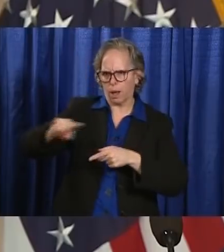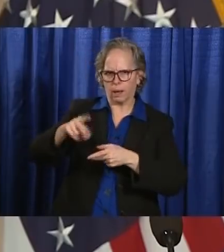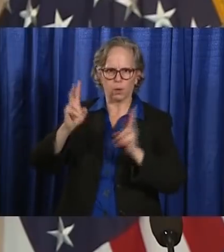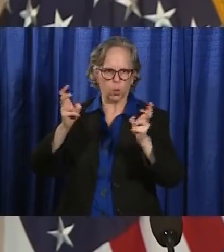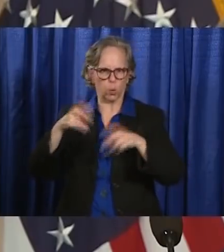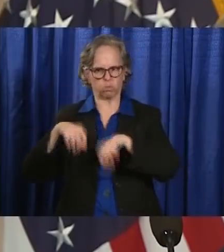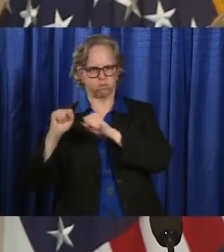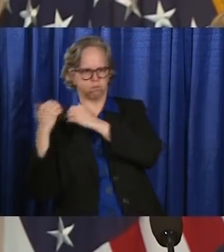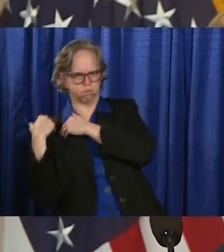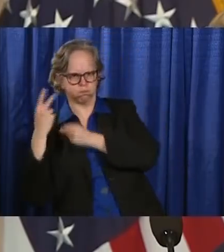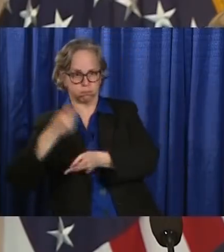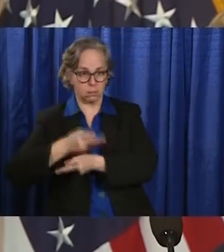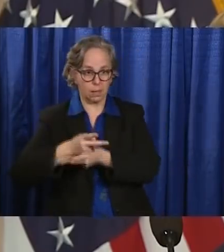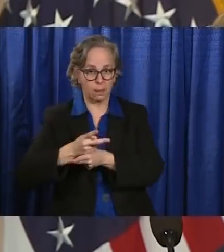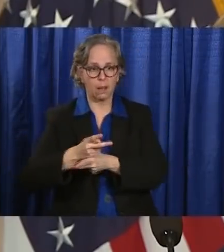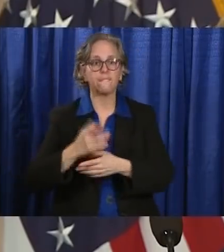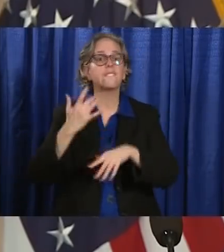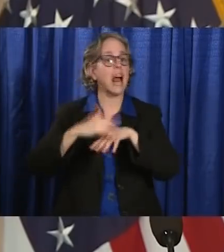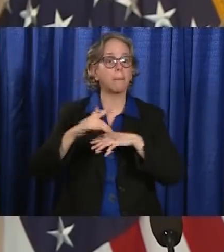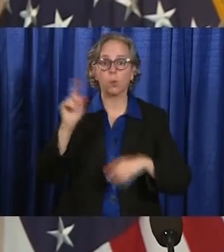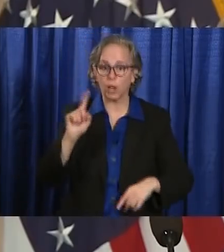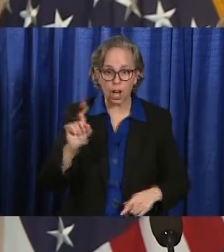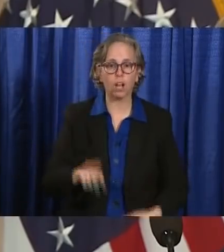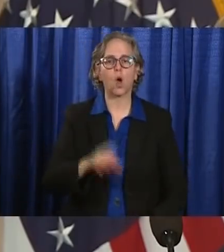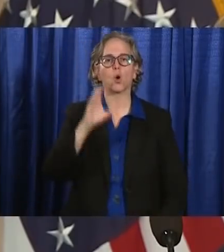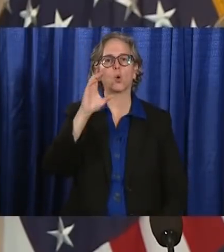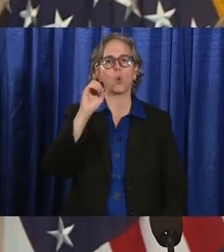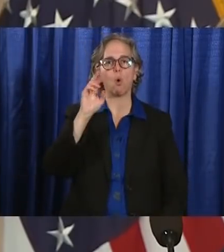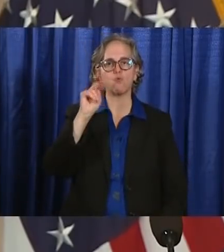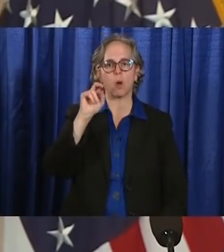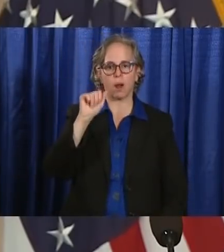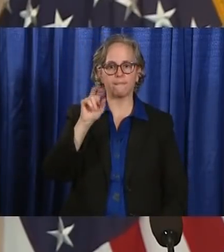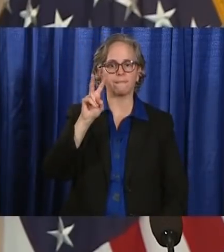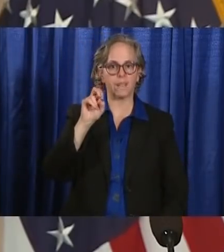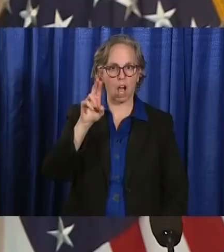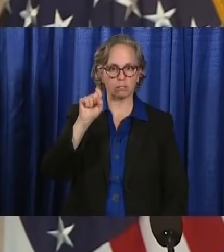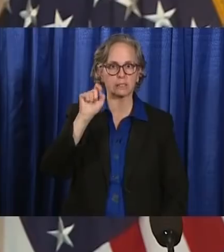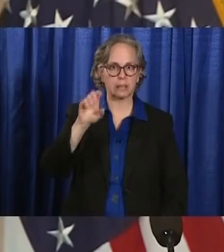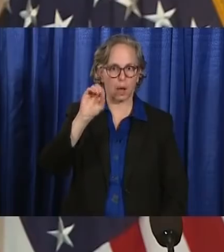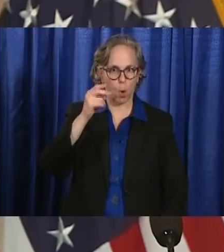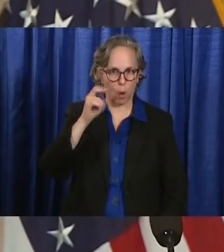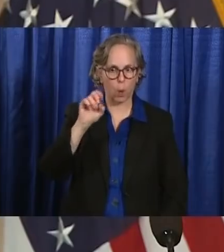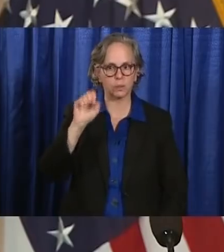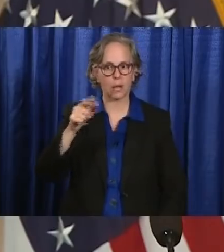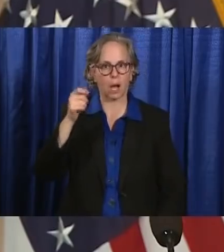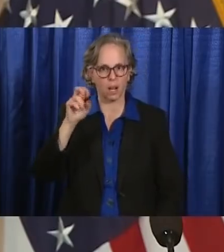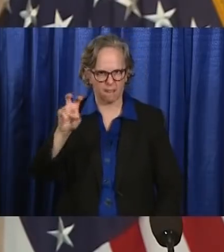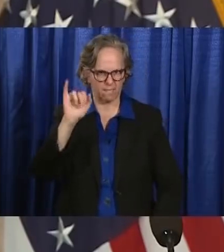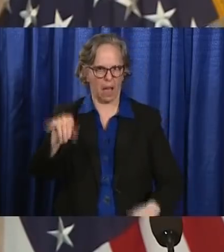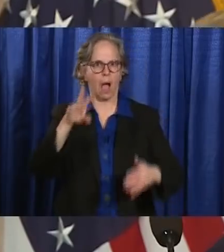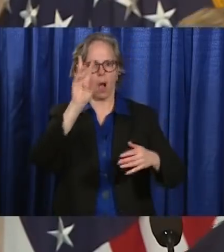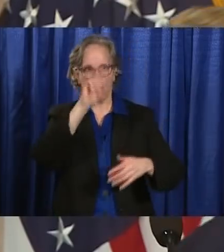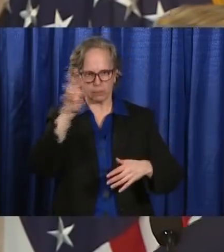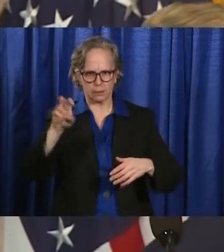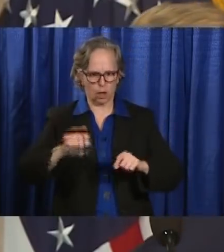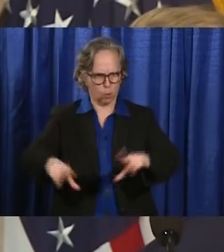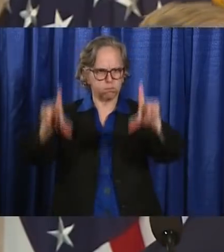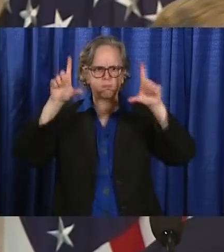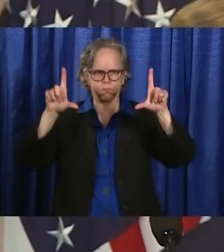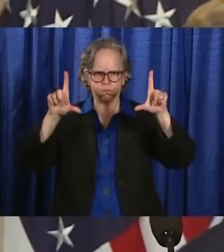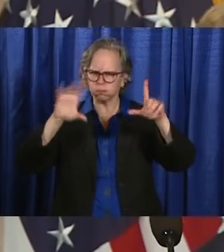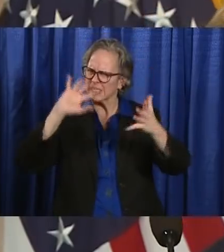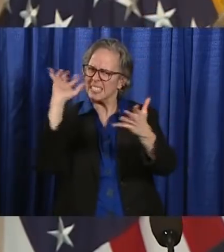on the coronavirus.ohio.gov website. And certainly we encourage you to take advantage of those resources. They give you